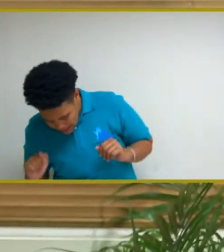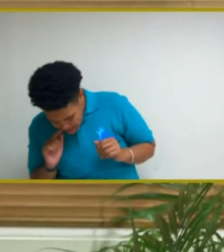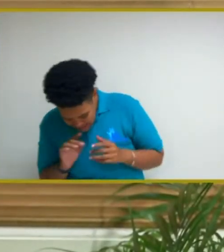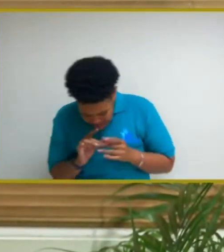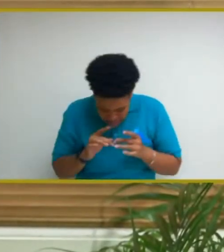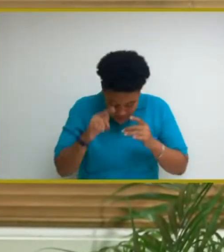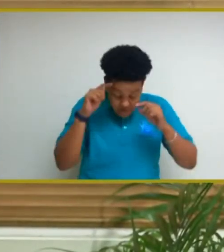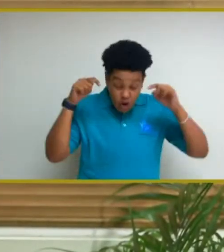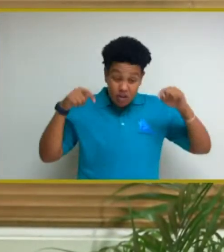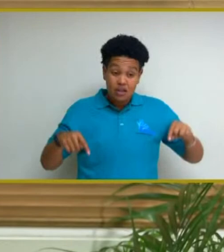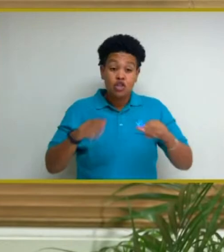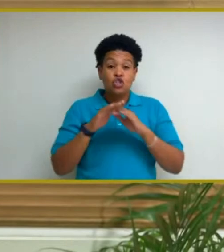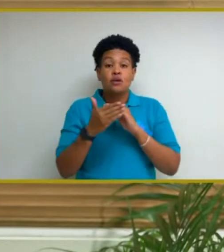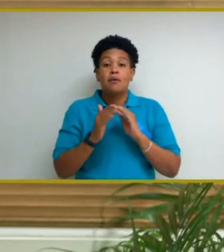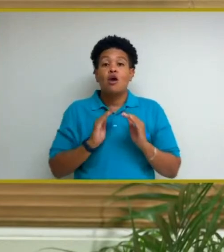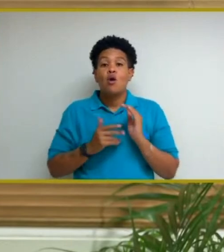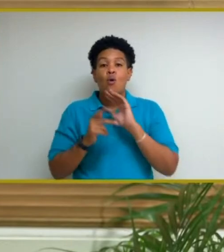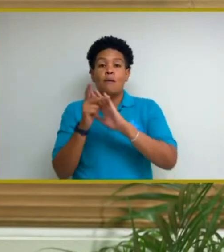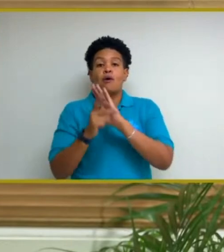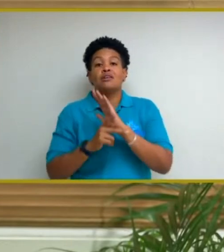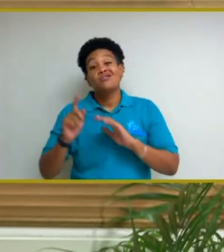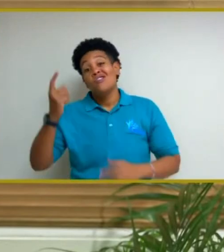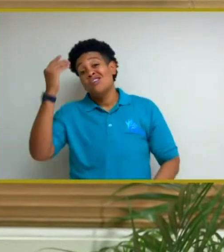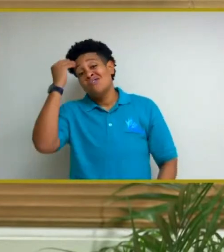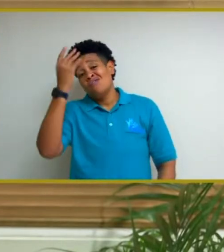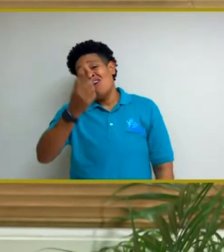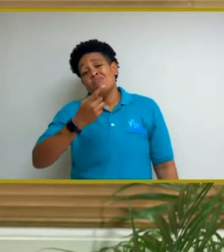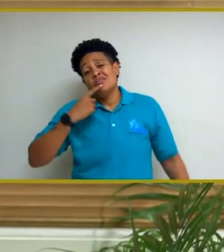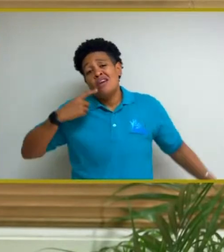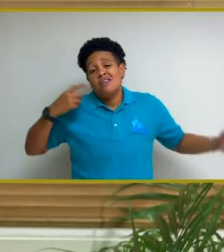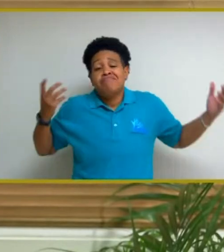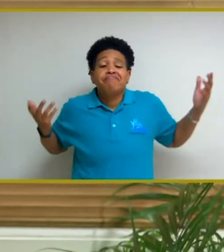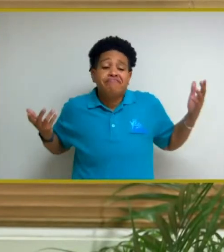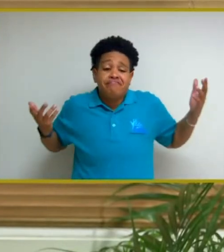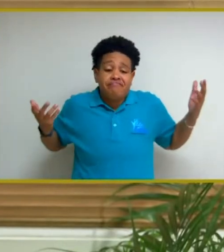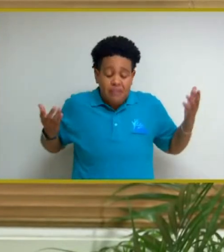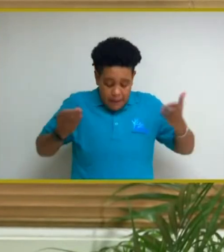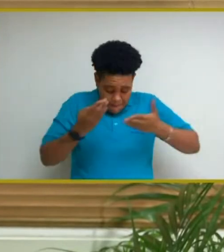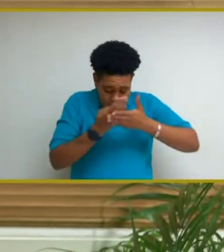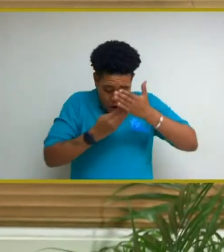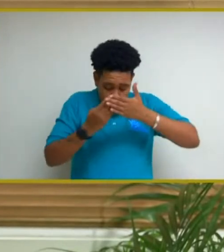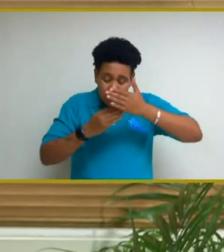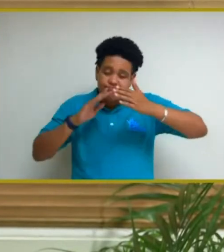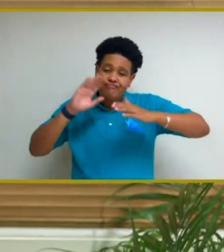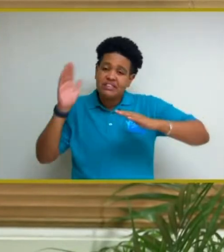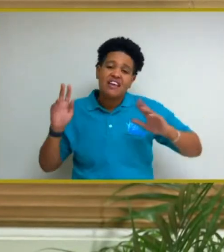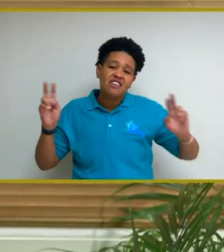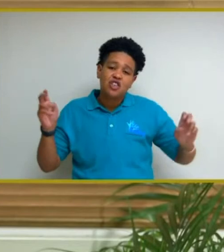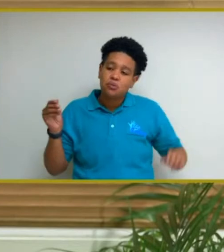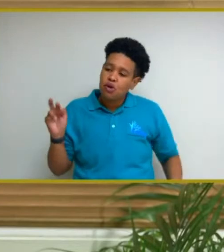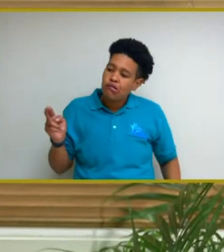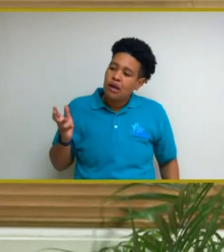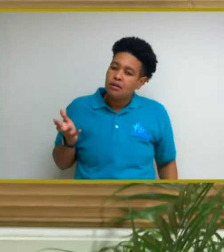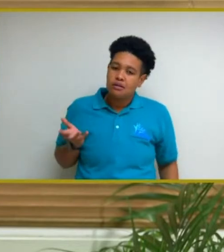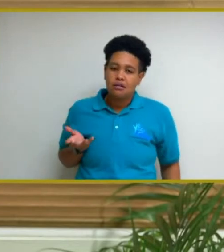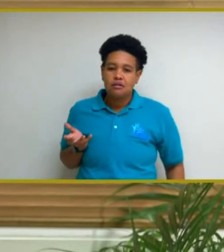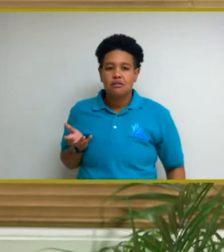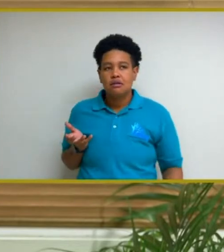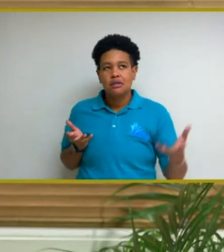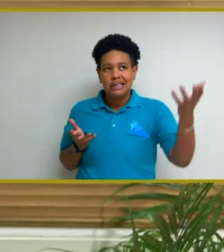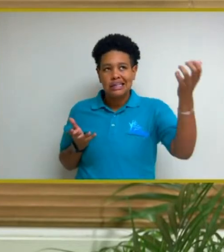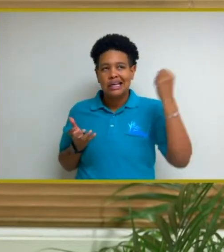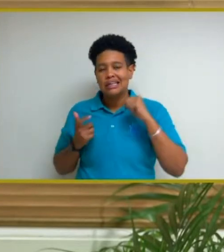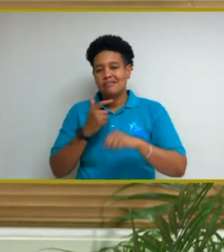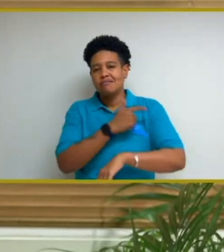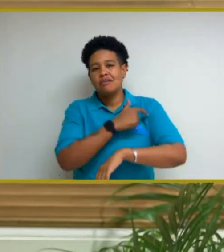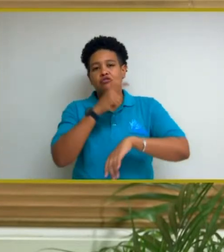Jamaica and our policy. Firstly, that budget was never an issue as it relates to securing